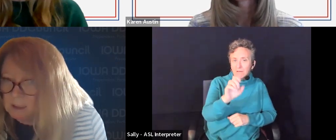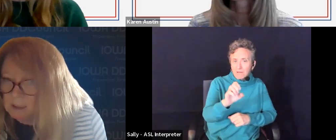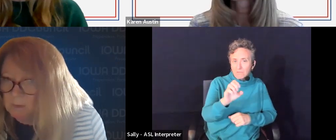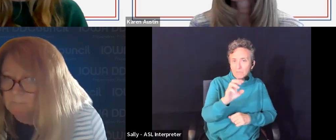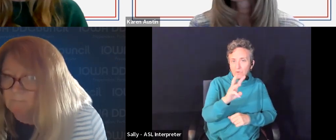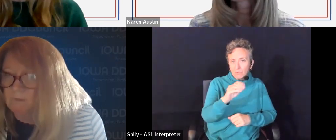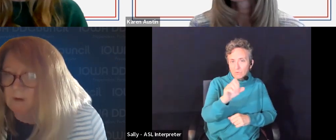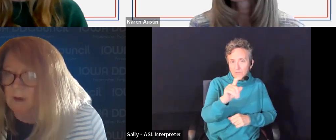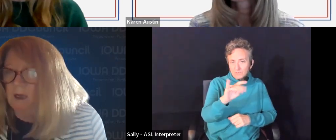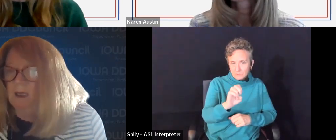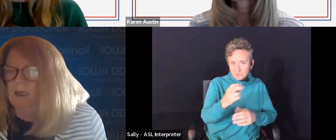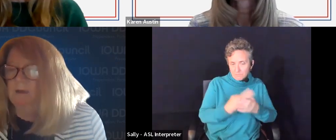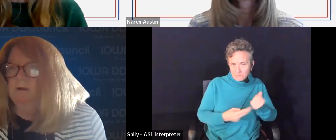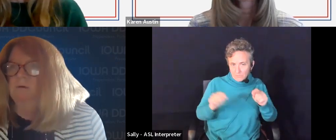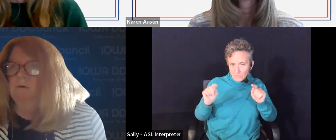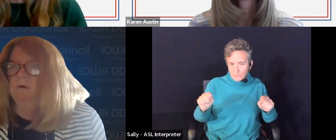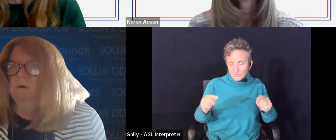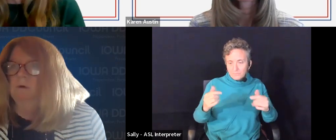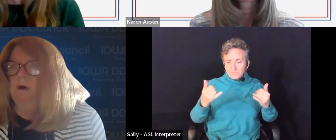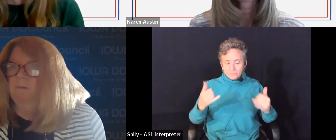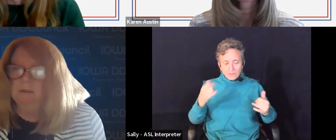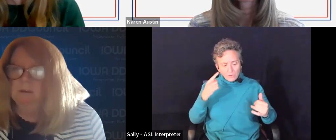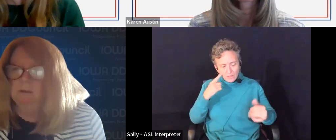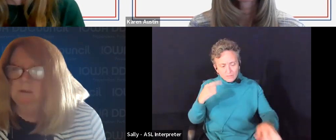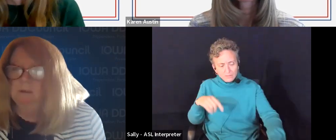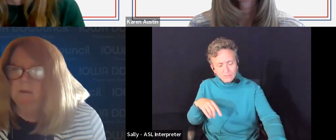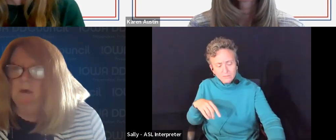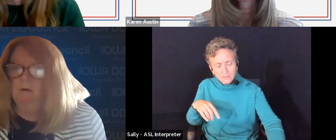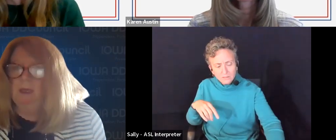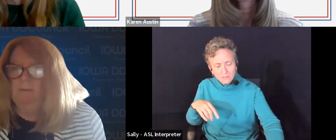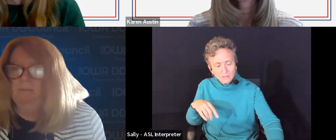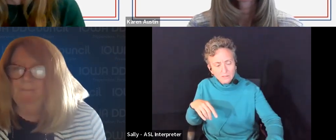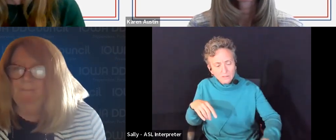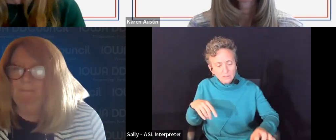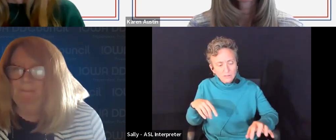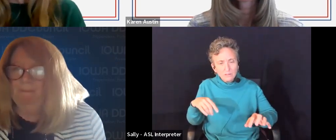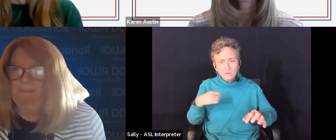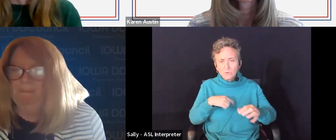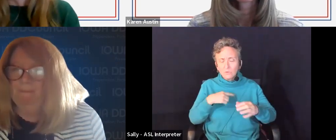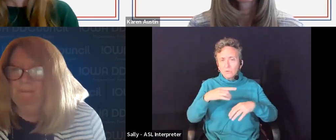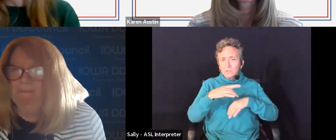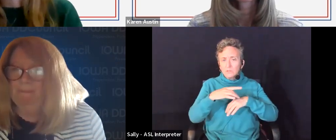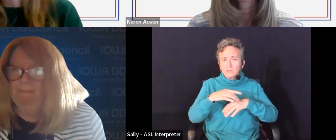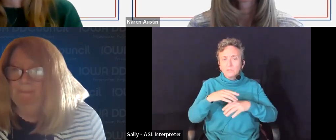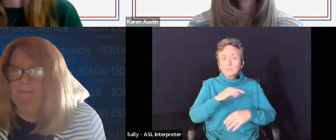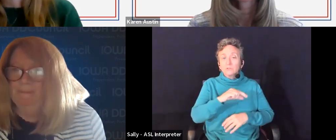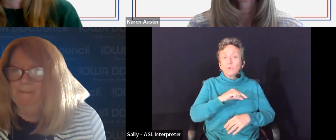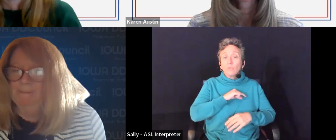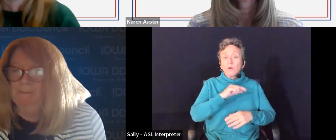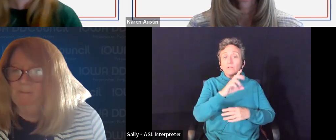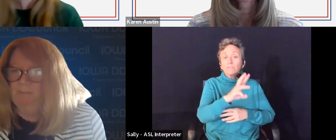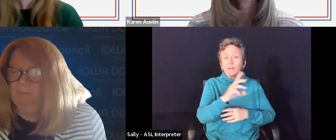I think we've got I found the all answer. the question. Oh, okay. So qualified withdrawals, sorry it took so